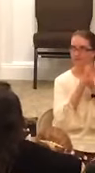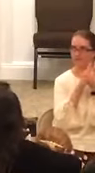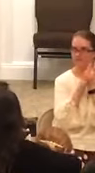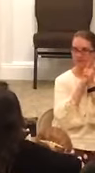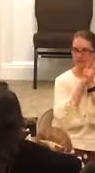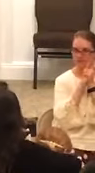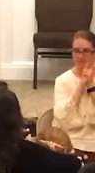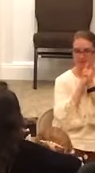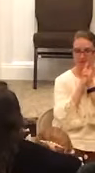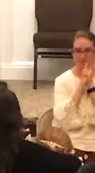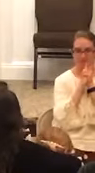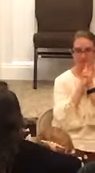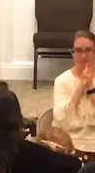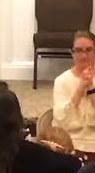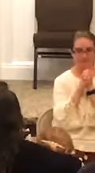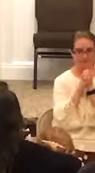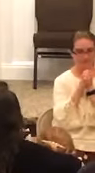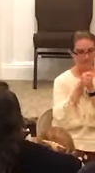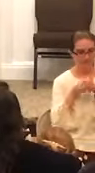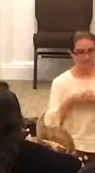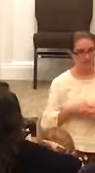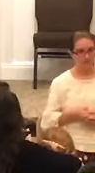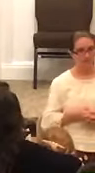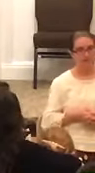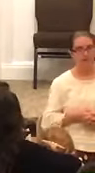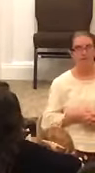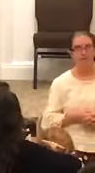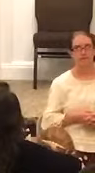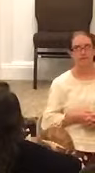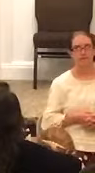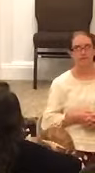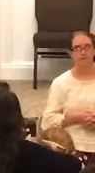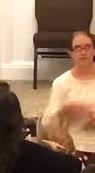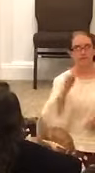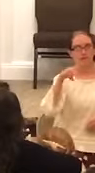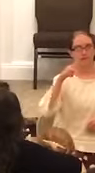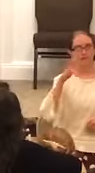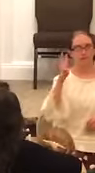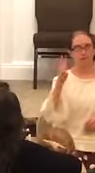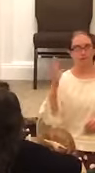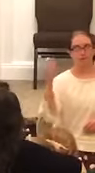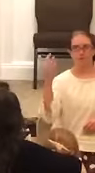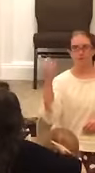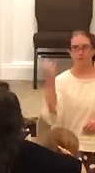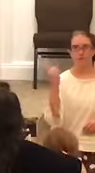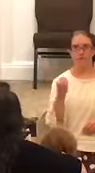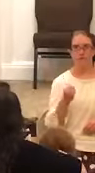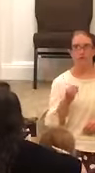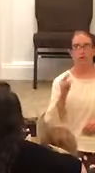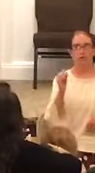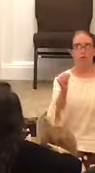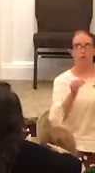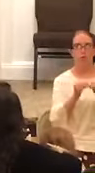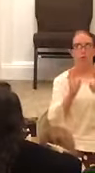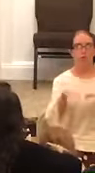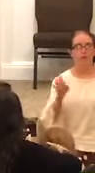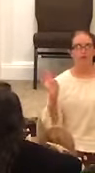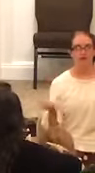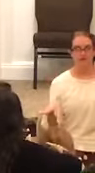Hallelujah. My, my, my. Now, he said in Ephesians 4:14 that we henceforth be no more